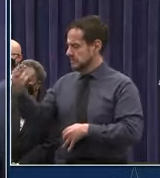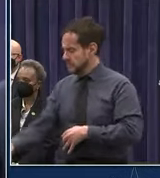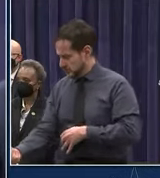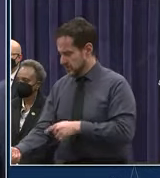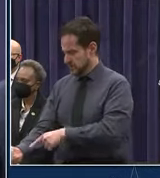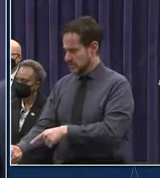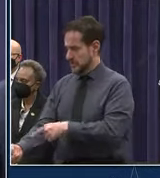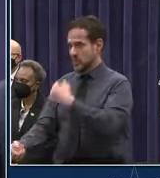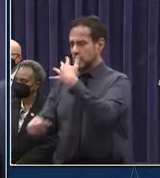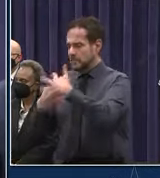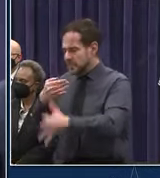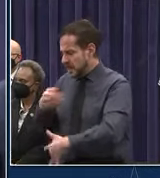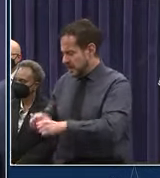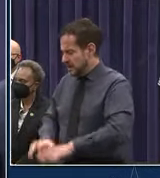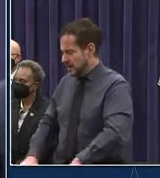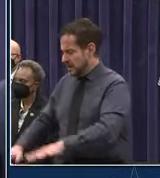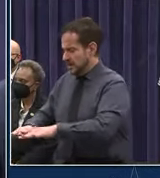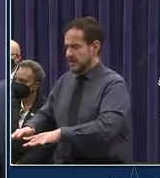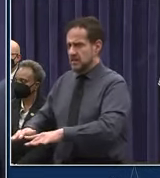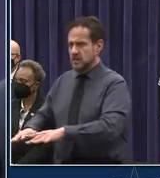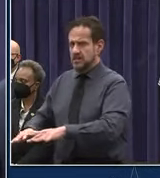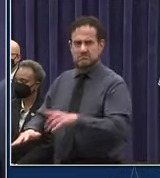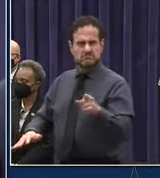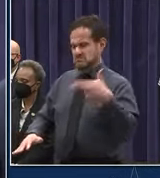puddle of blood and a bullet to her head.